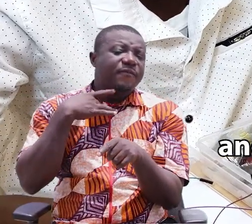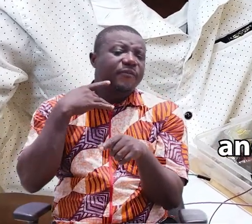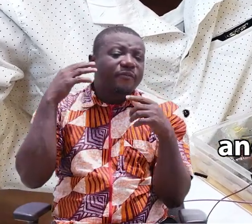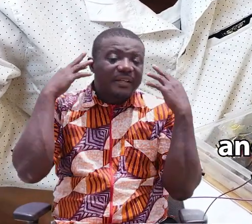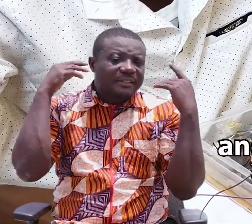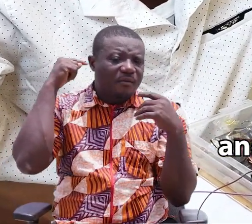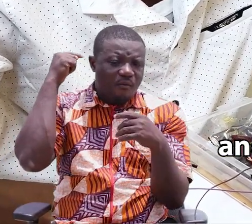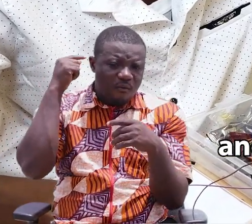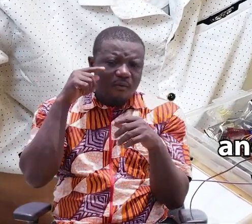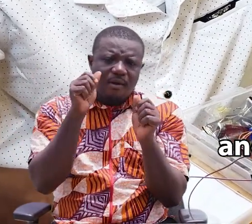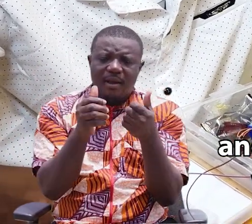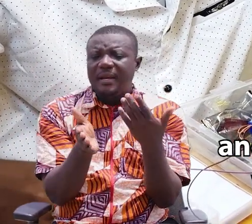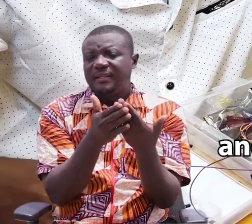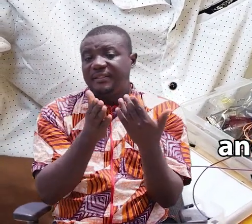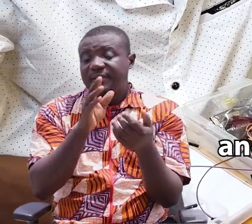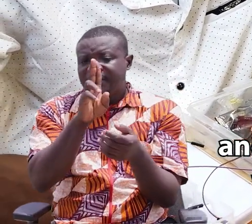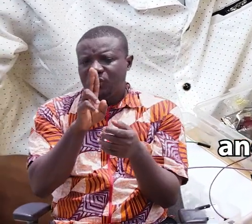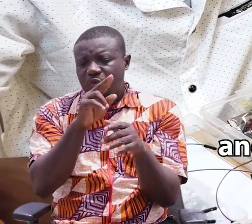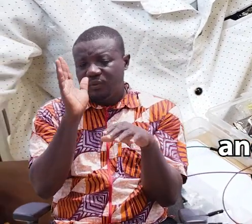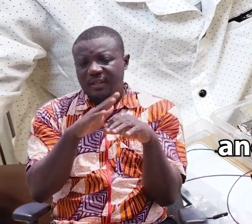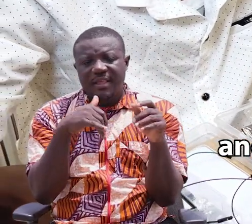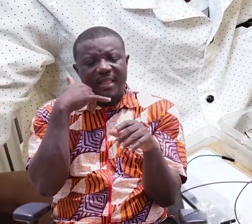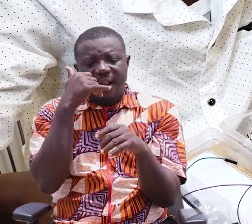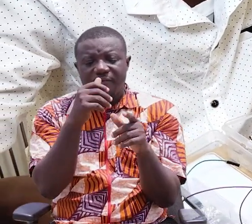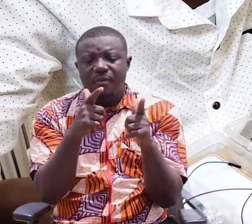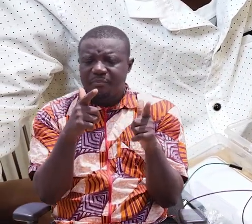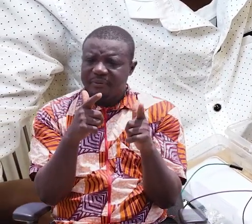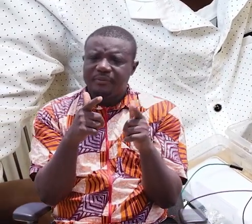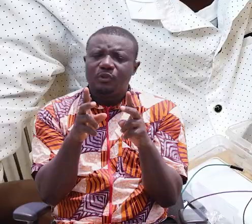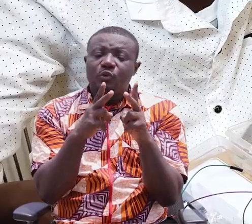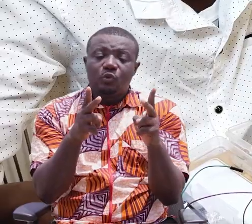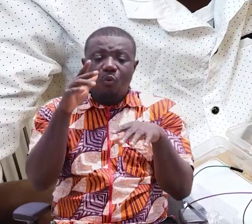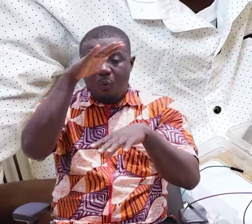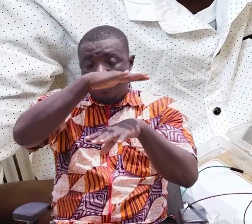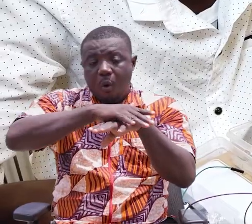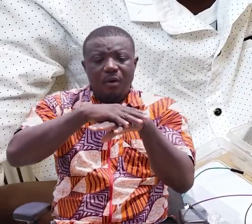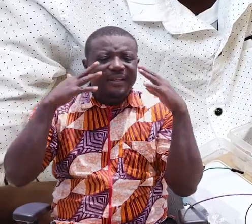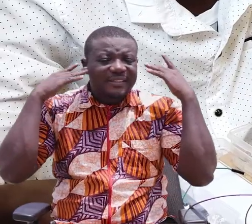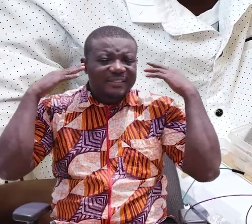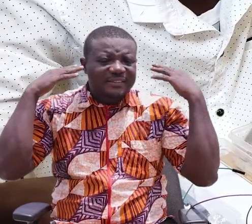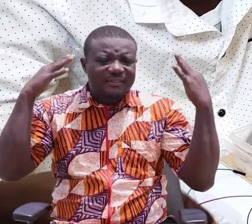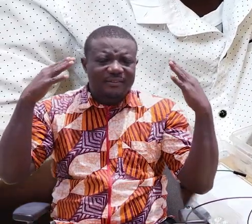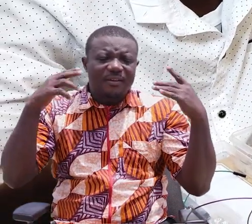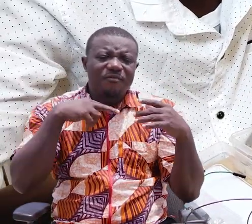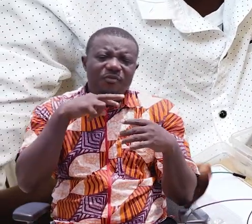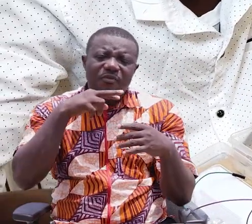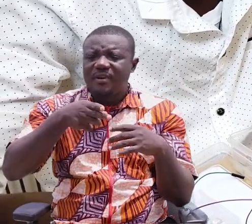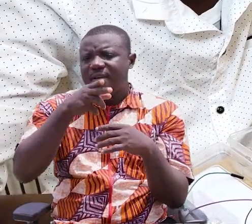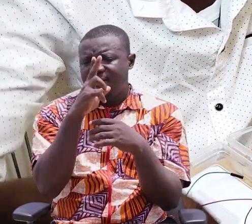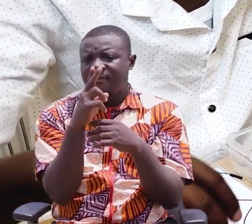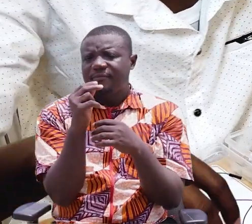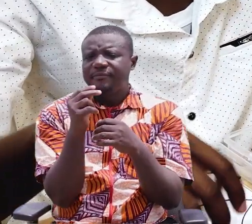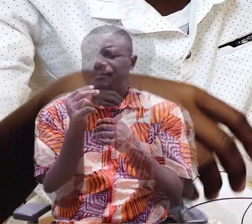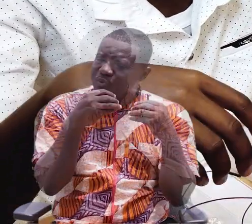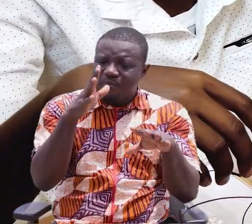and then you know how to navigate, especially when you are in the midst of a lot of people, because the sound like this, it draws attention.